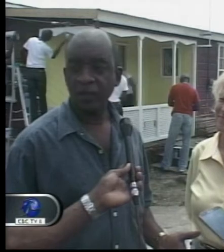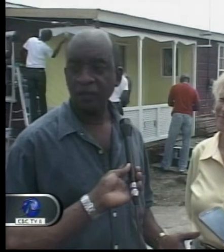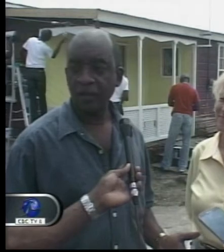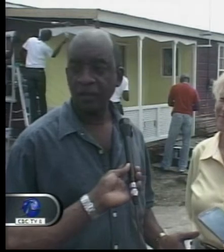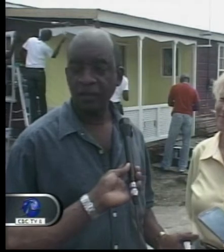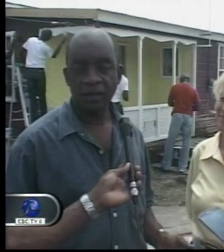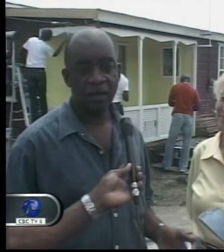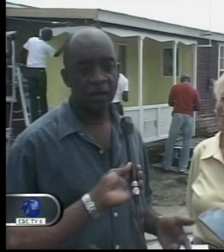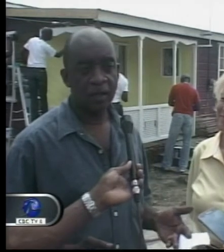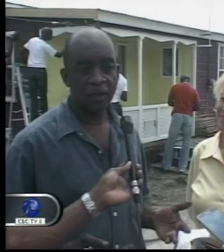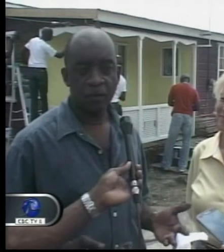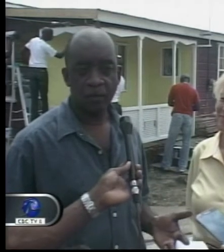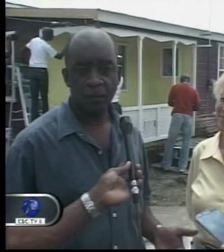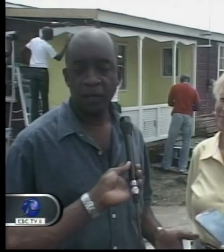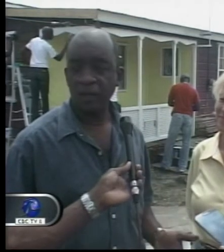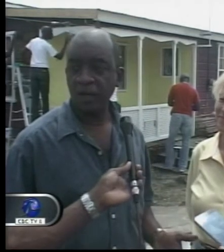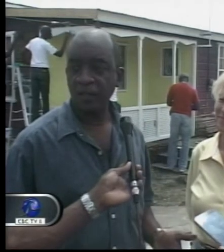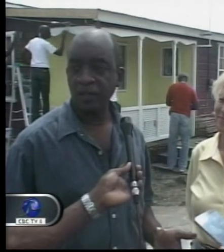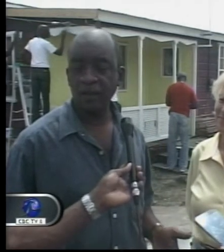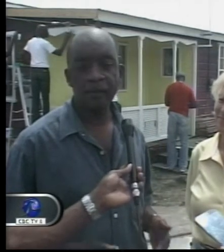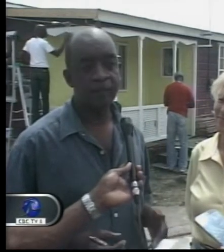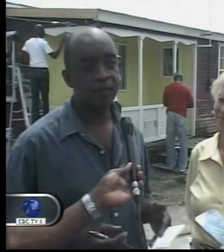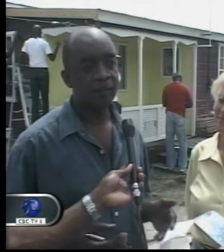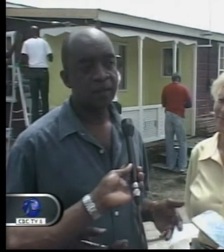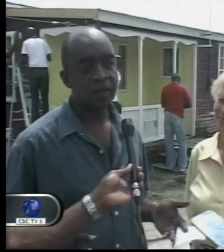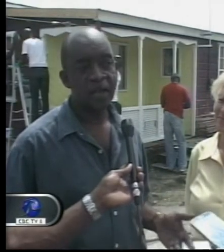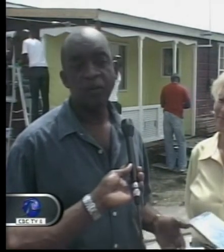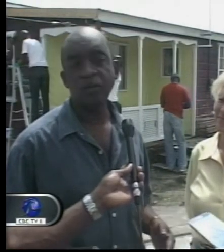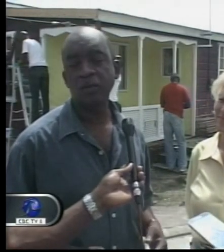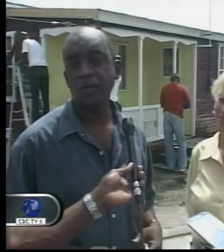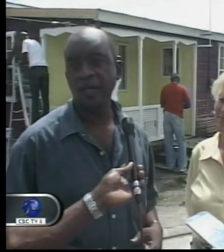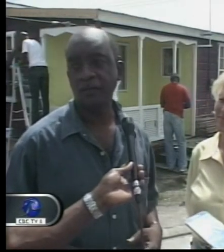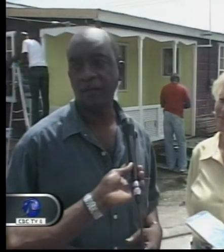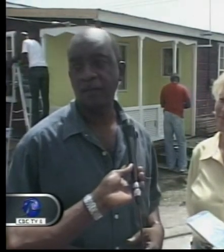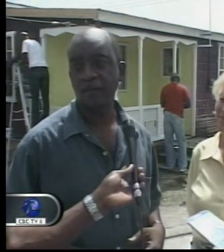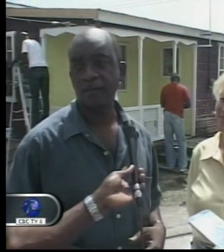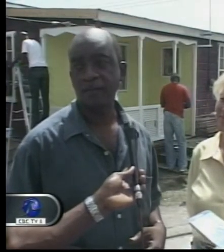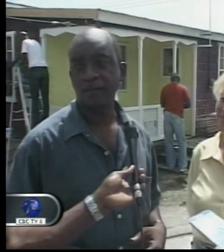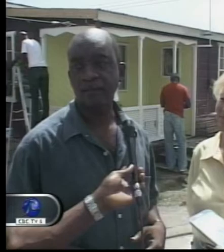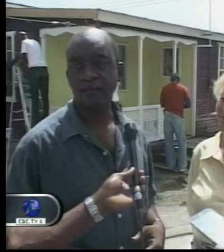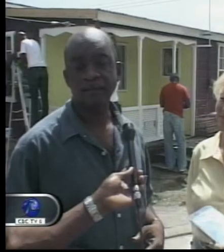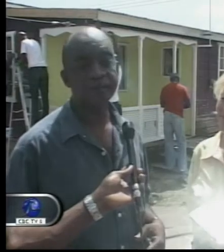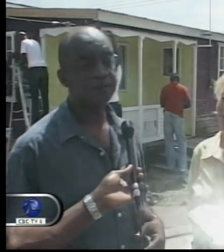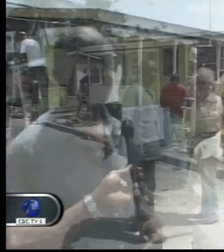have Crime Stoppers, report it anonymously, and we will do the rest from there.